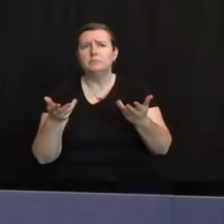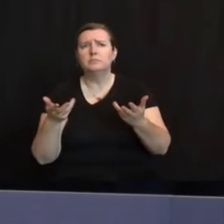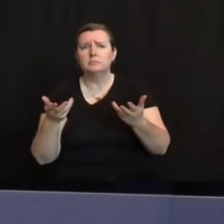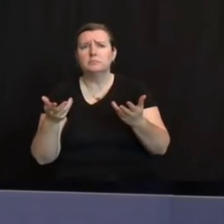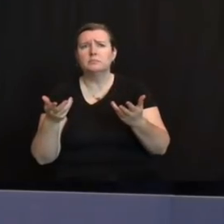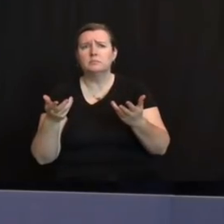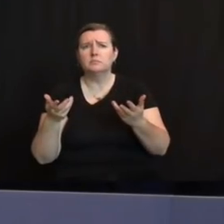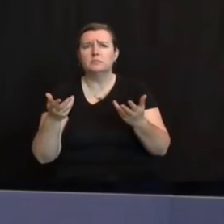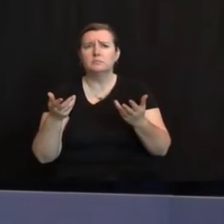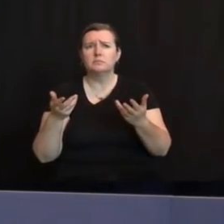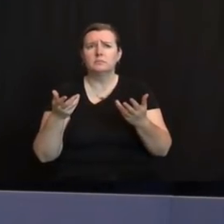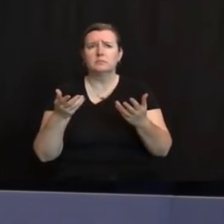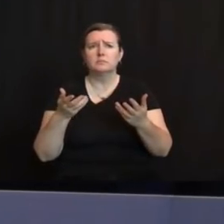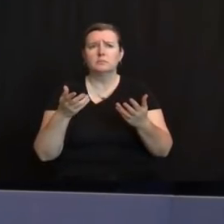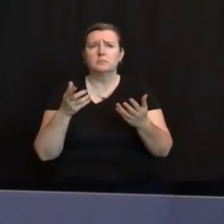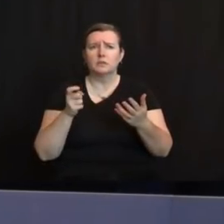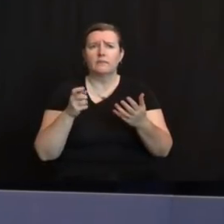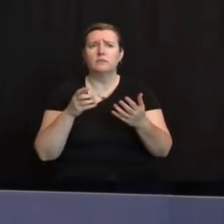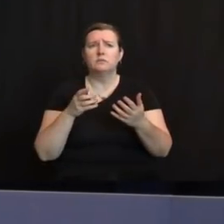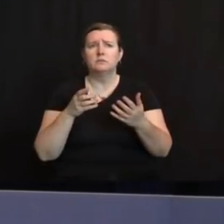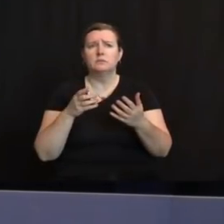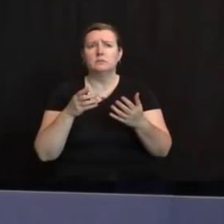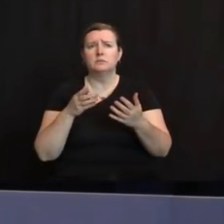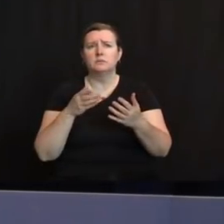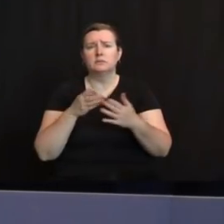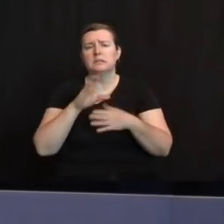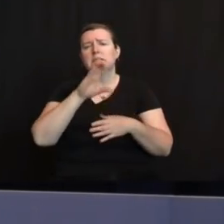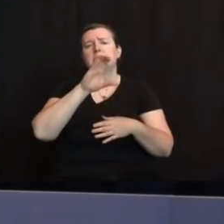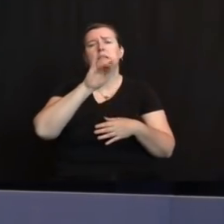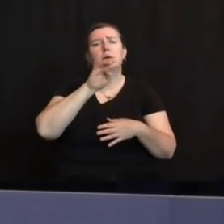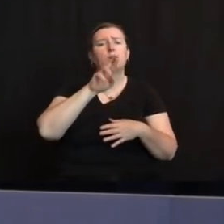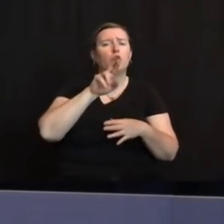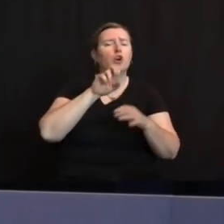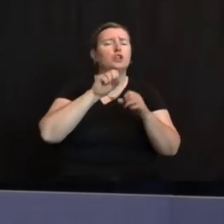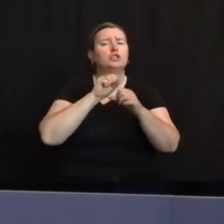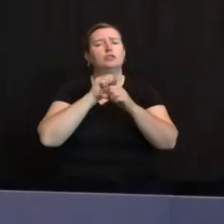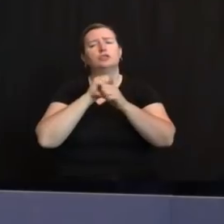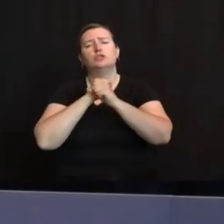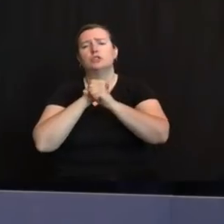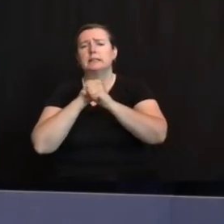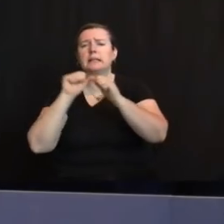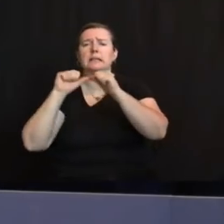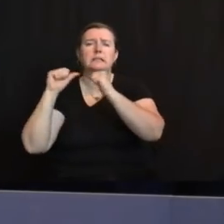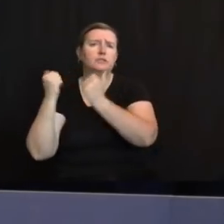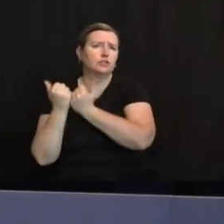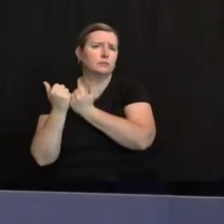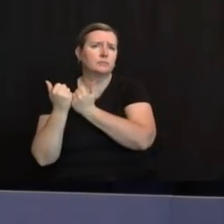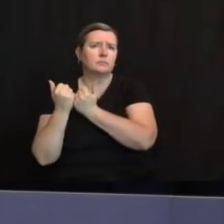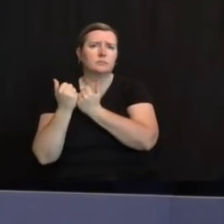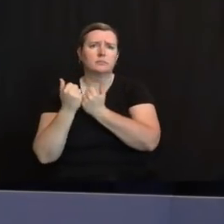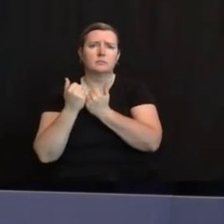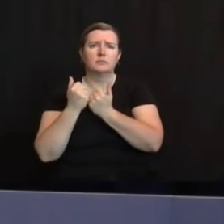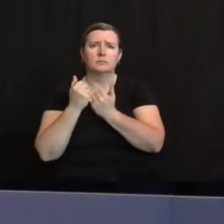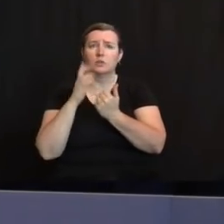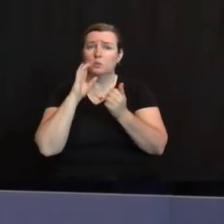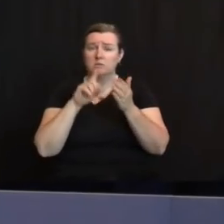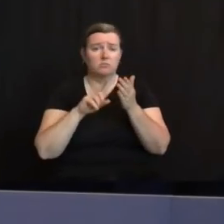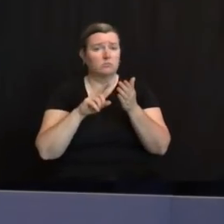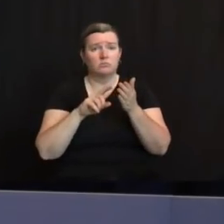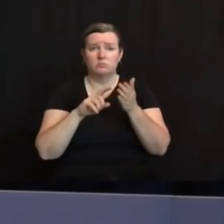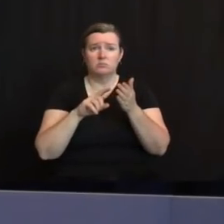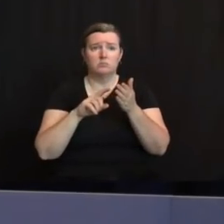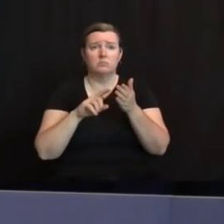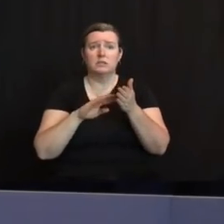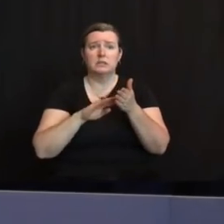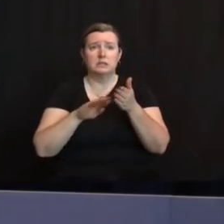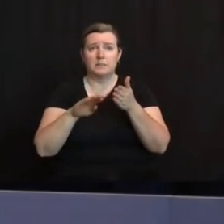and Infrastructure Security Agency are exempted from the quarantine advisory. This includes truckers and